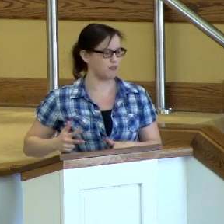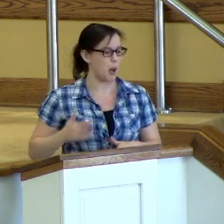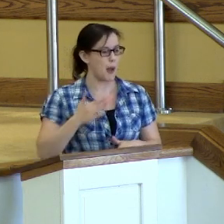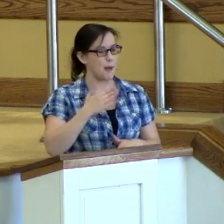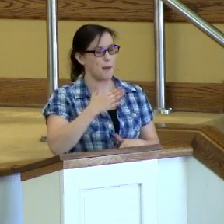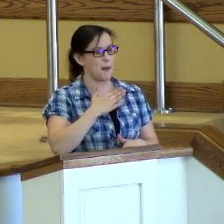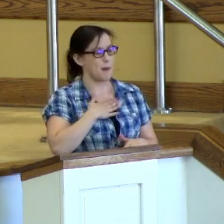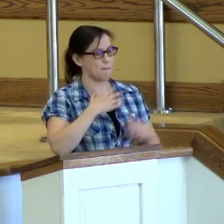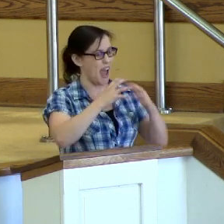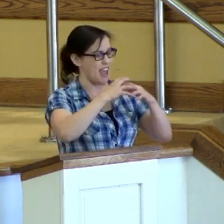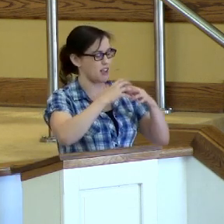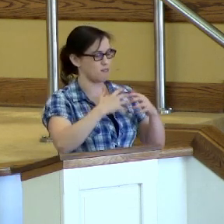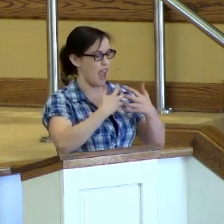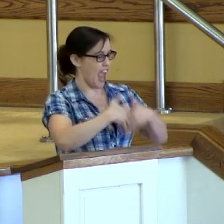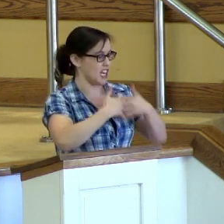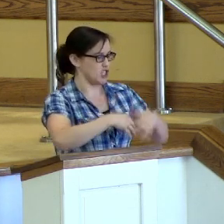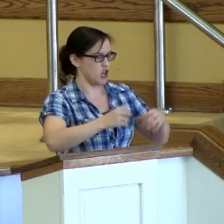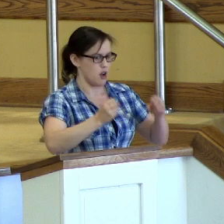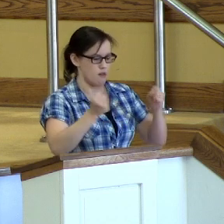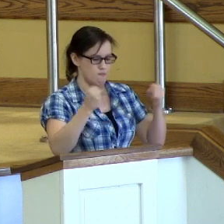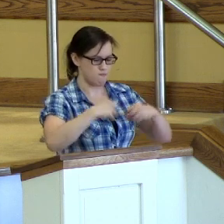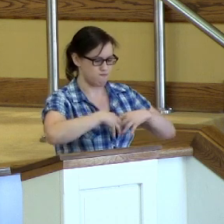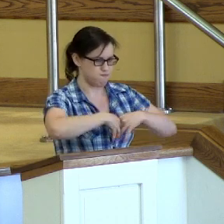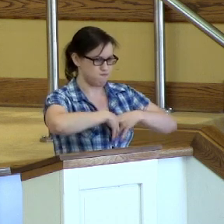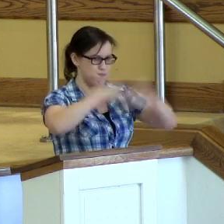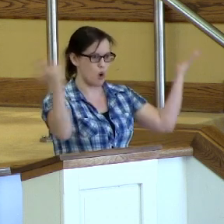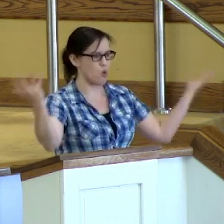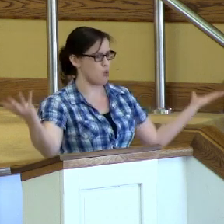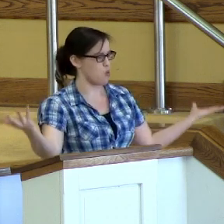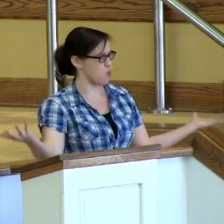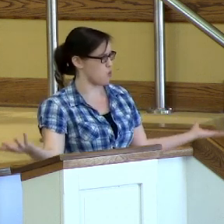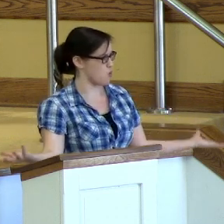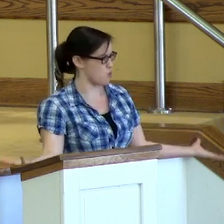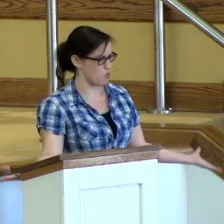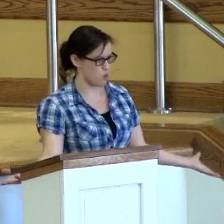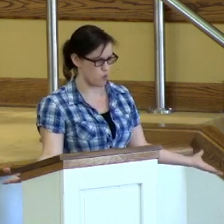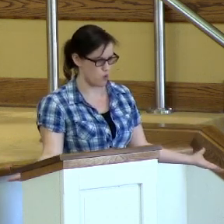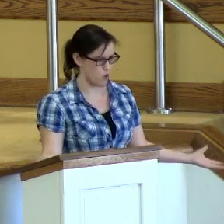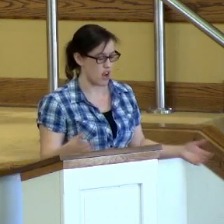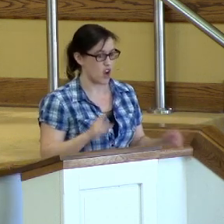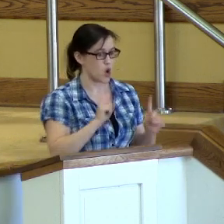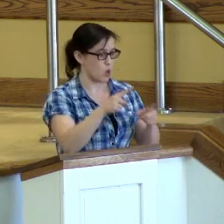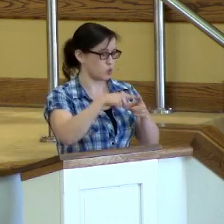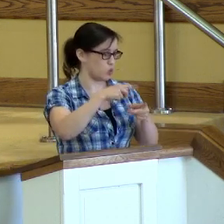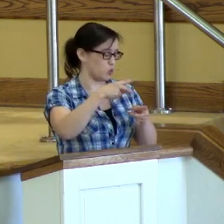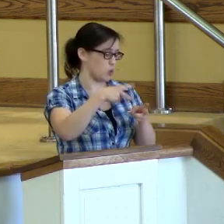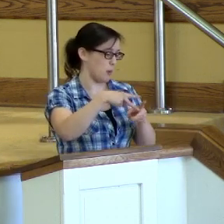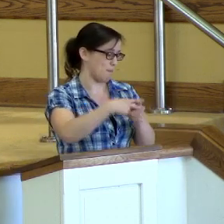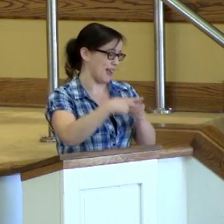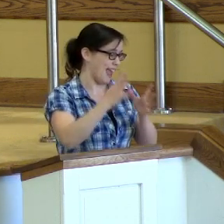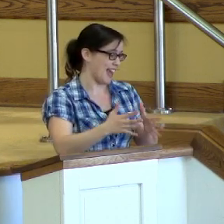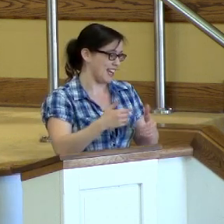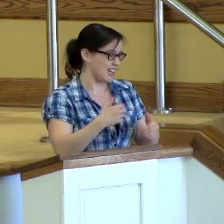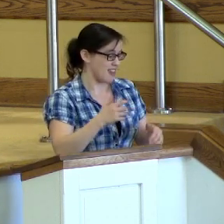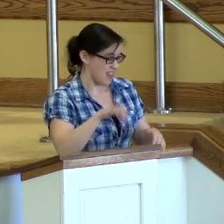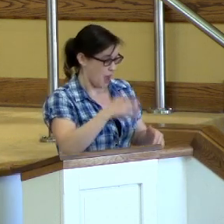blew my transmission up. There was nothing left. The guy said when he took it apart, just pieces fell out. They just fell out.